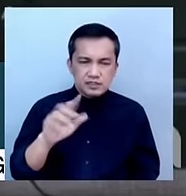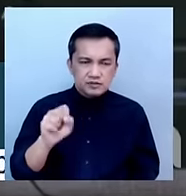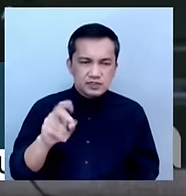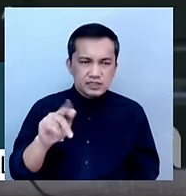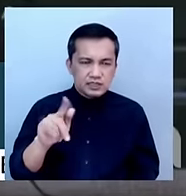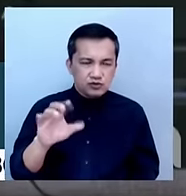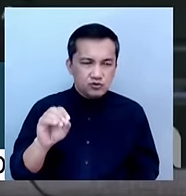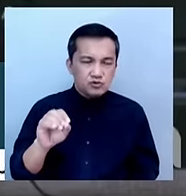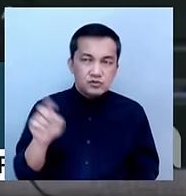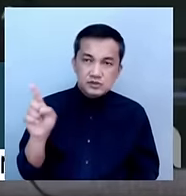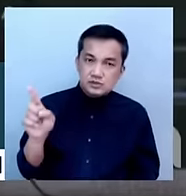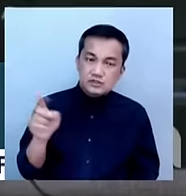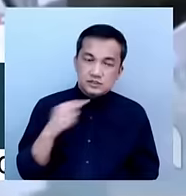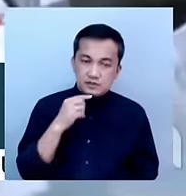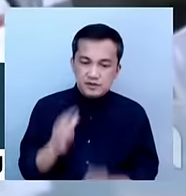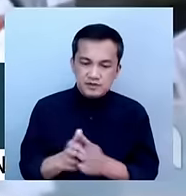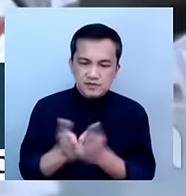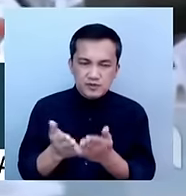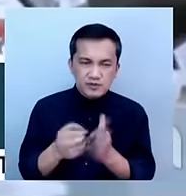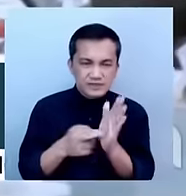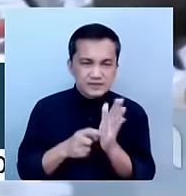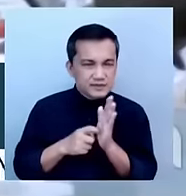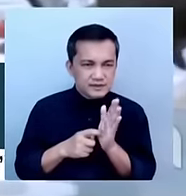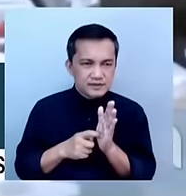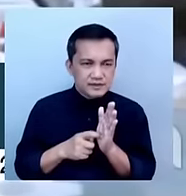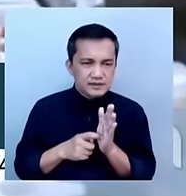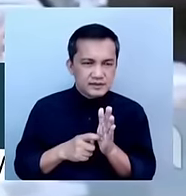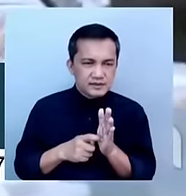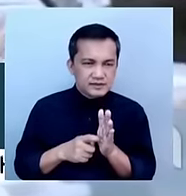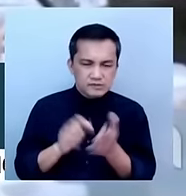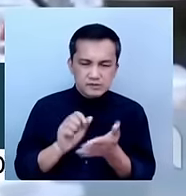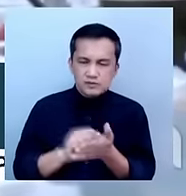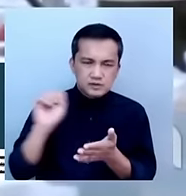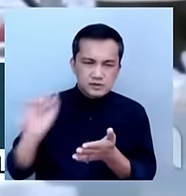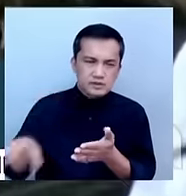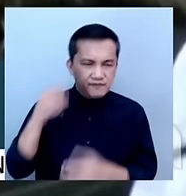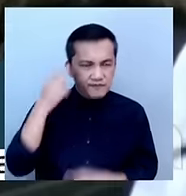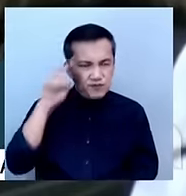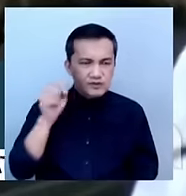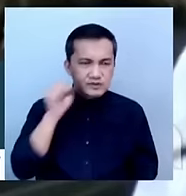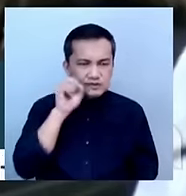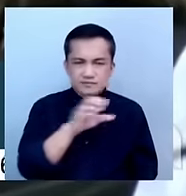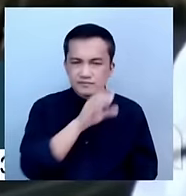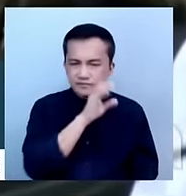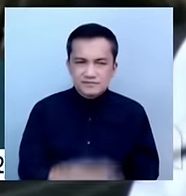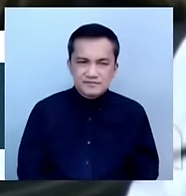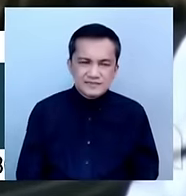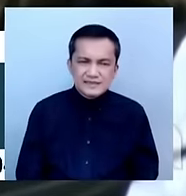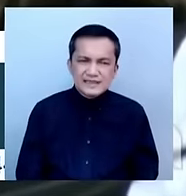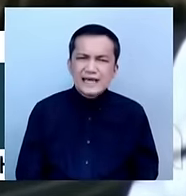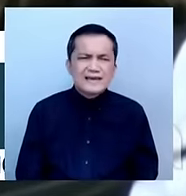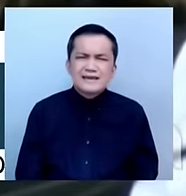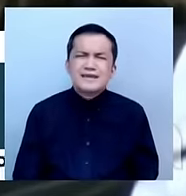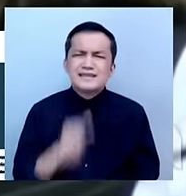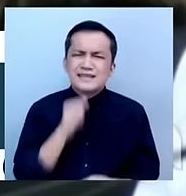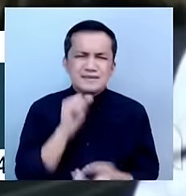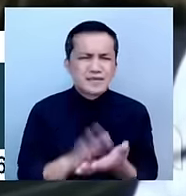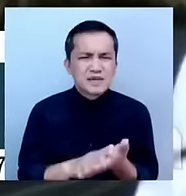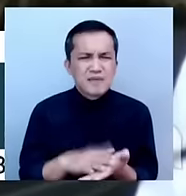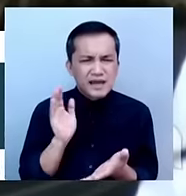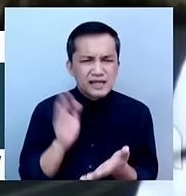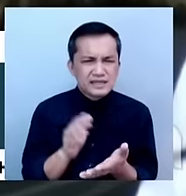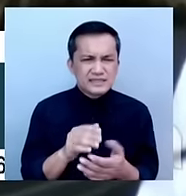Magsaysay, the booklet requirement should be completely scrapped for senior citizens. Eh, hindi naman kamahalan yon at hindi naman ganun